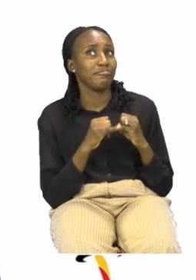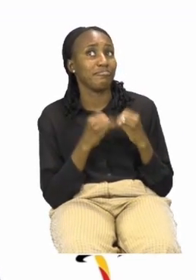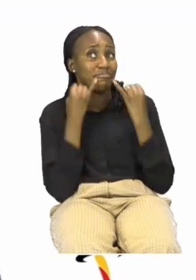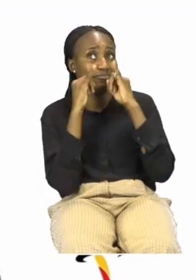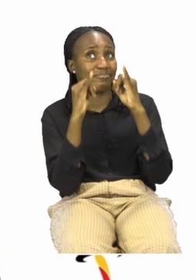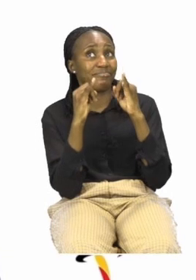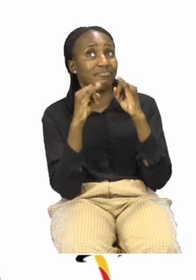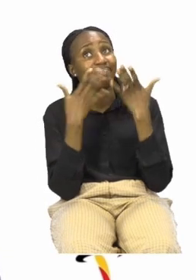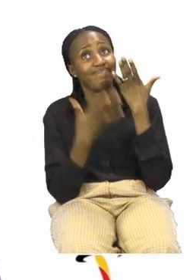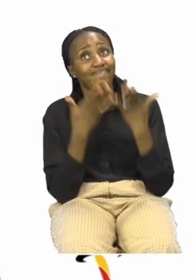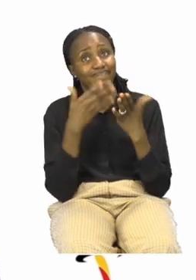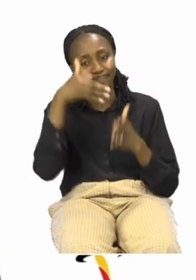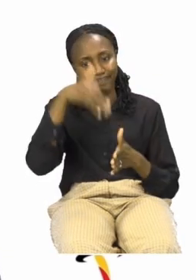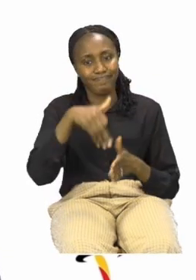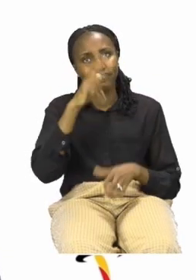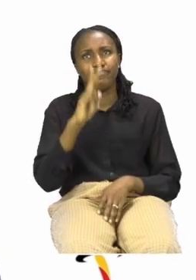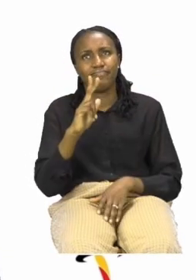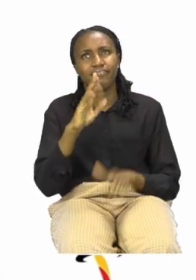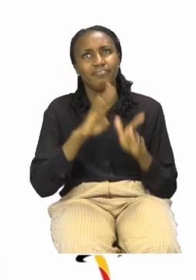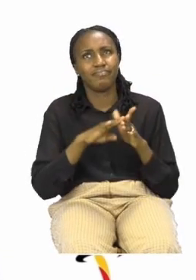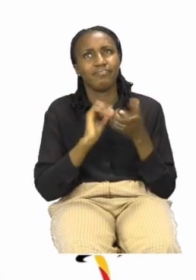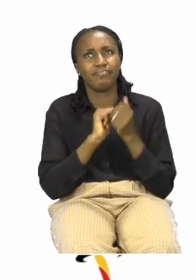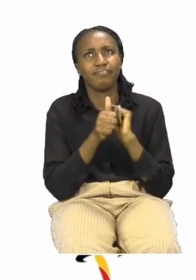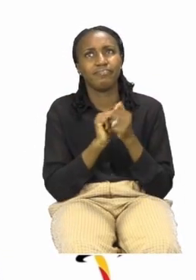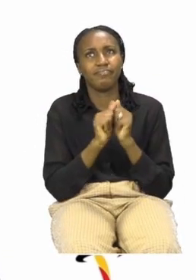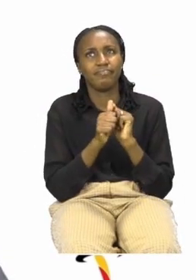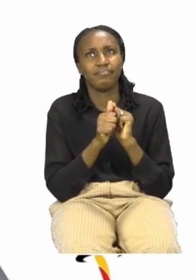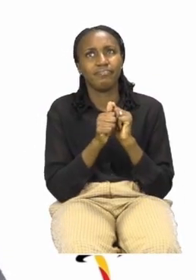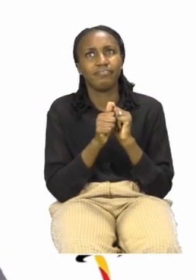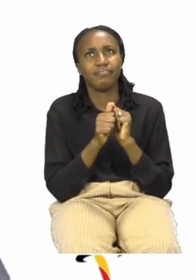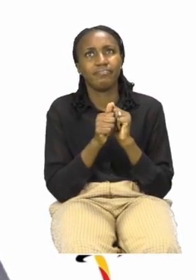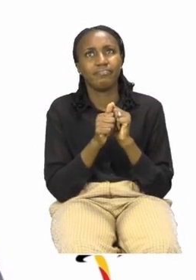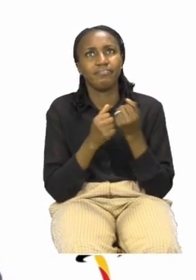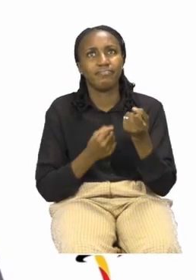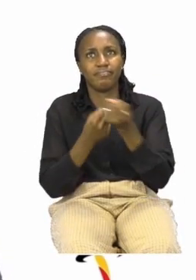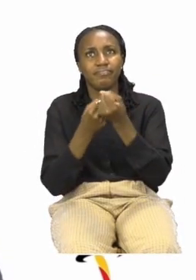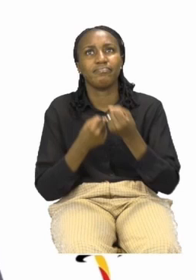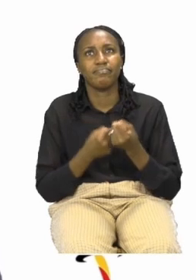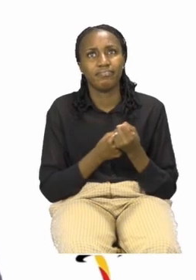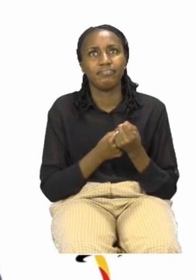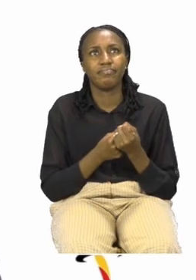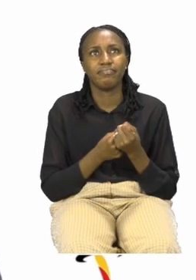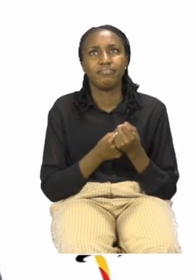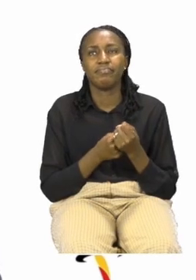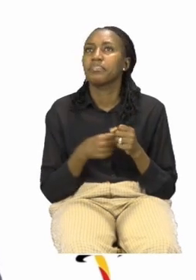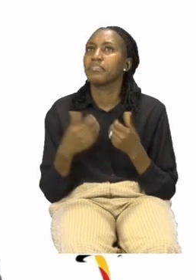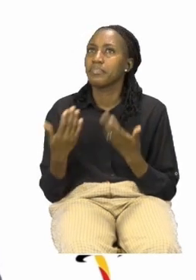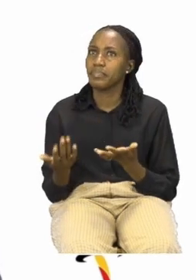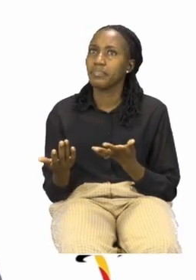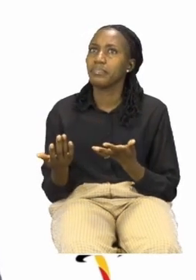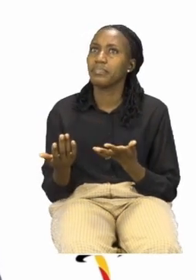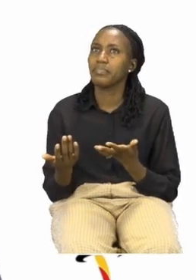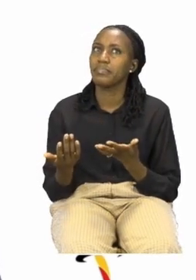to the nation regarding sports in Namibia, or sponsors, or anything else you would like to address? Yeah, I wanted to talk about the aspect of